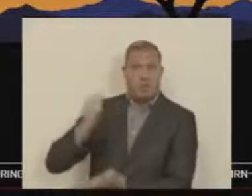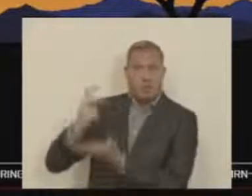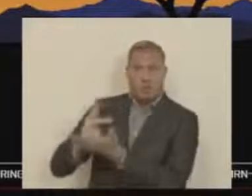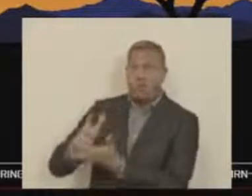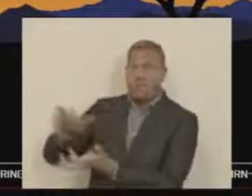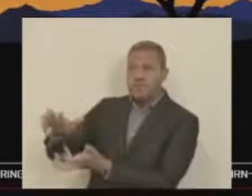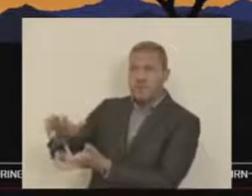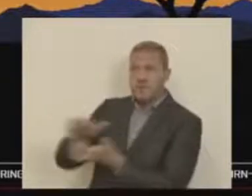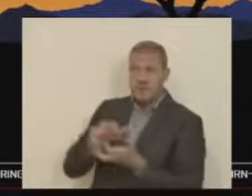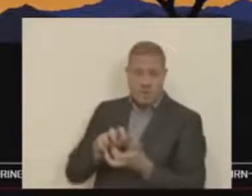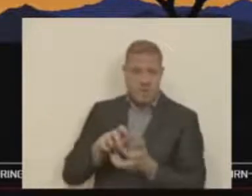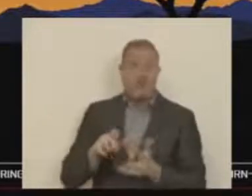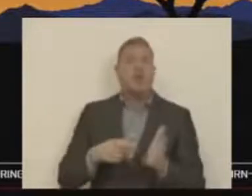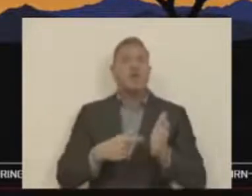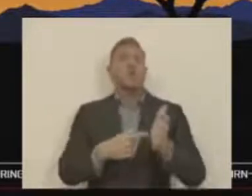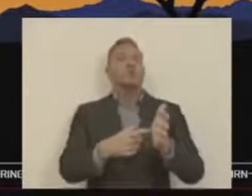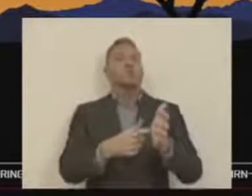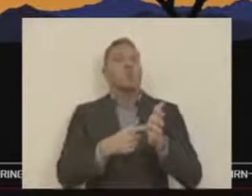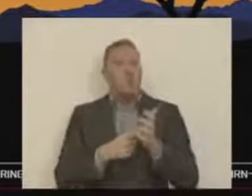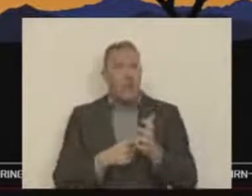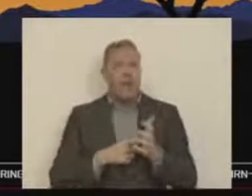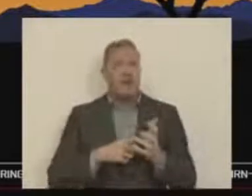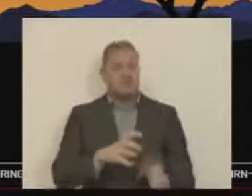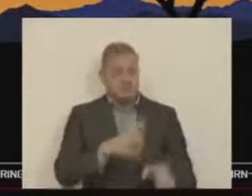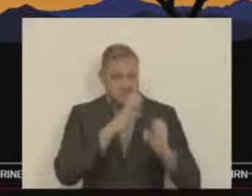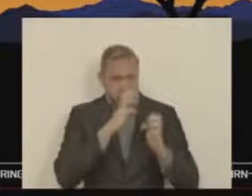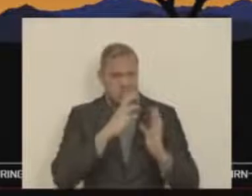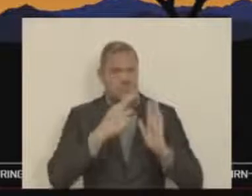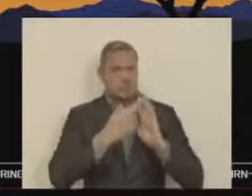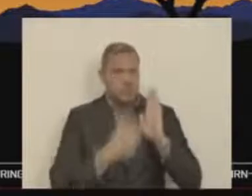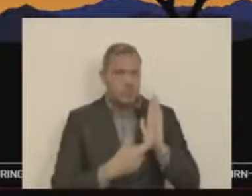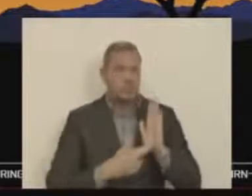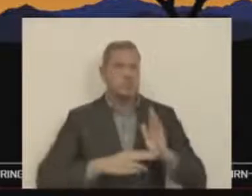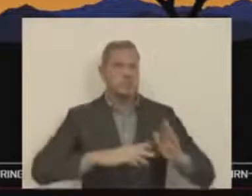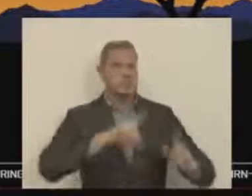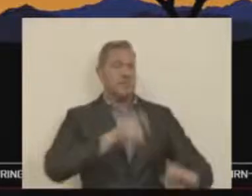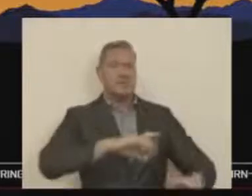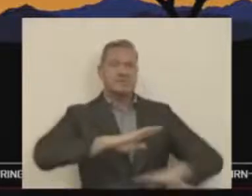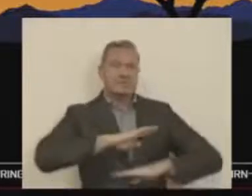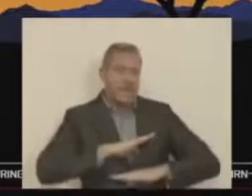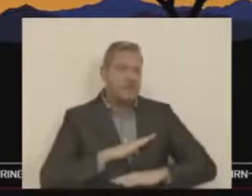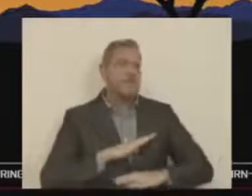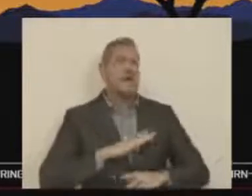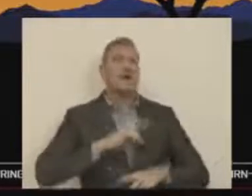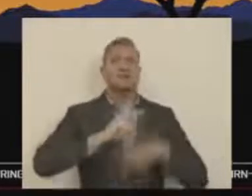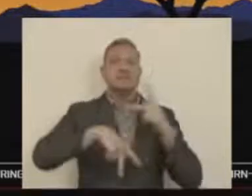certain parameters. We were looking for, obviously, maturity on some of our vehicles,